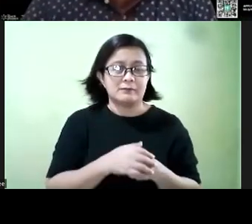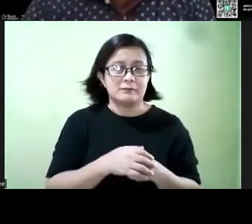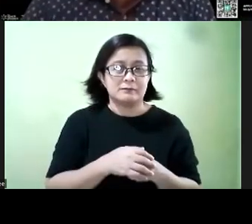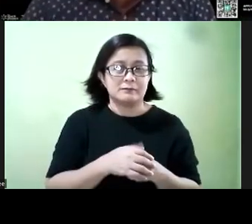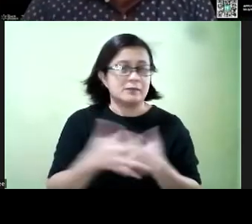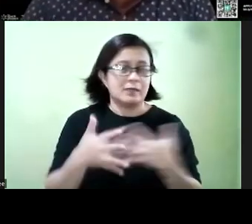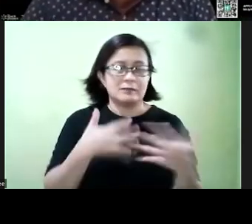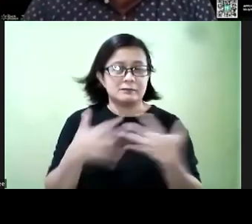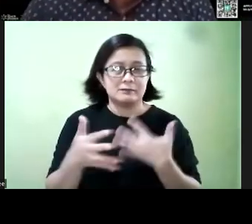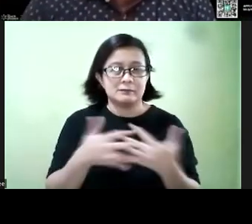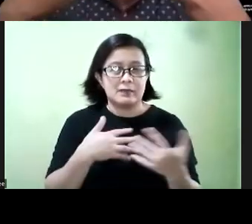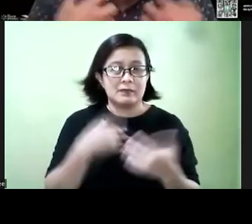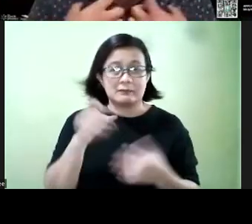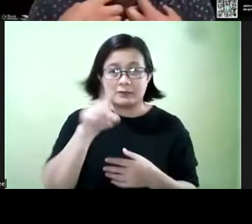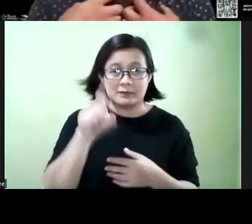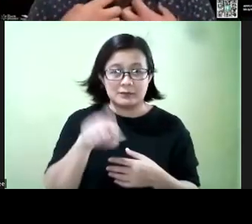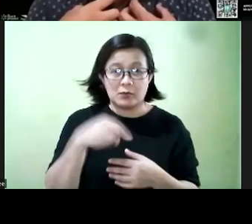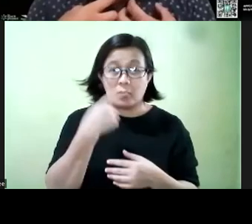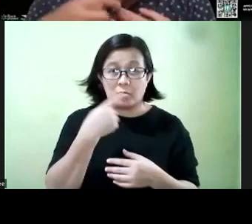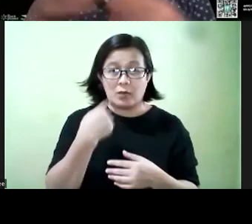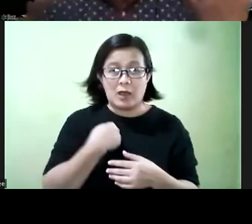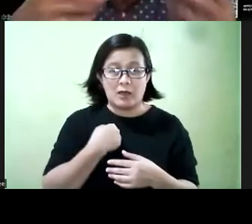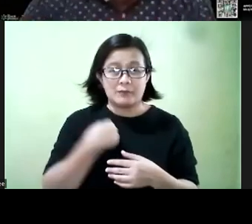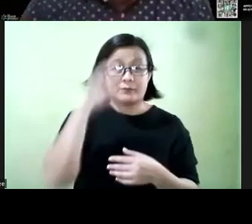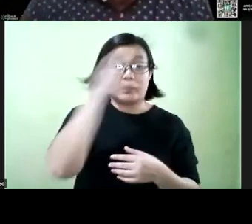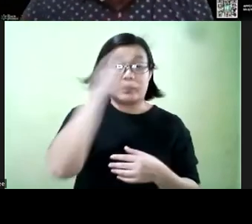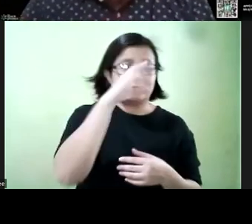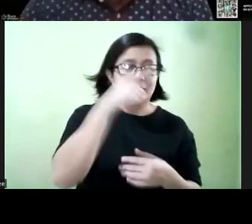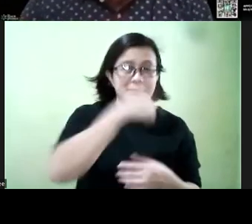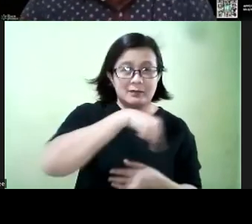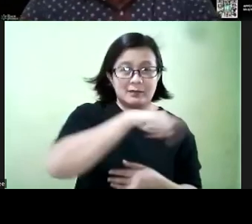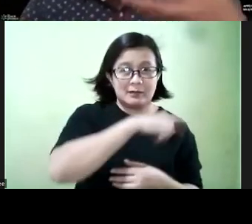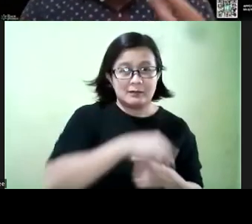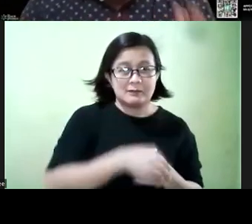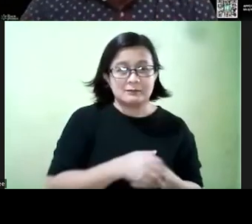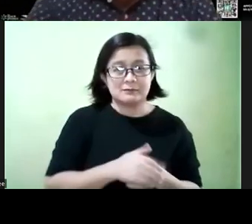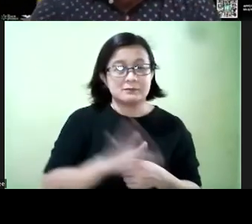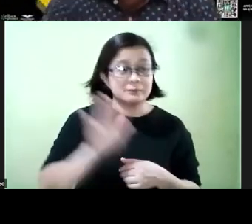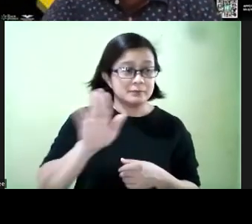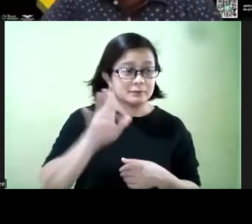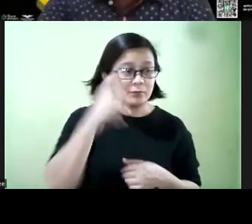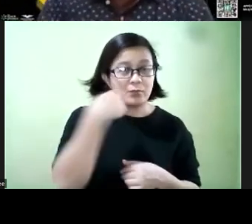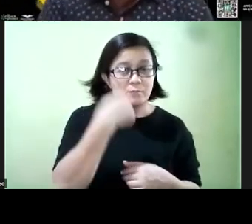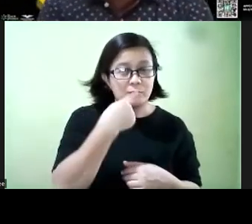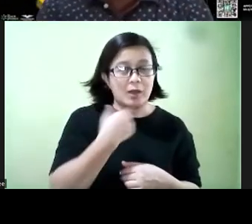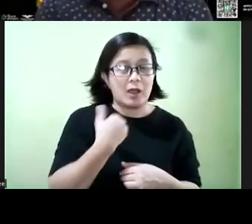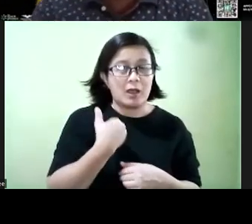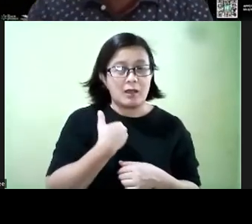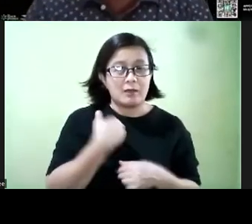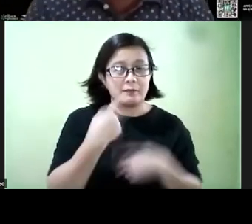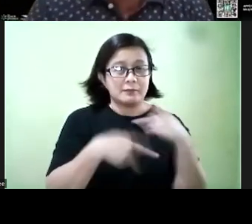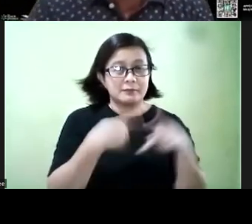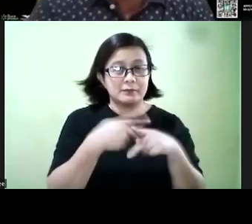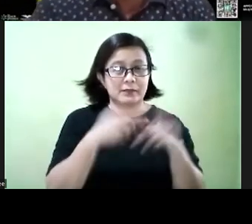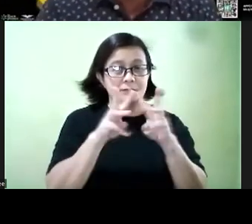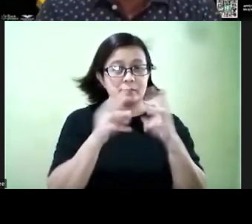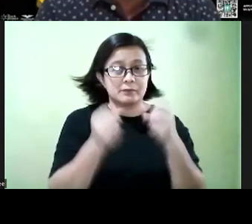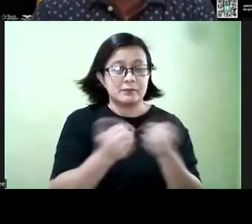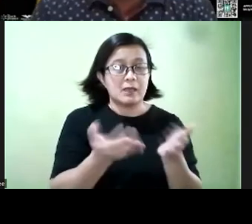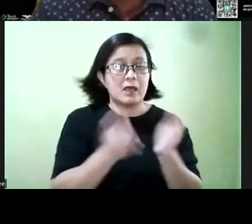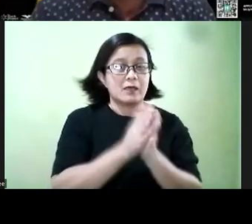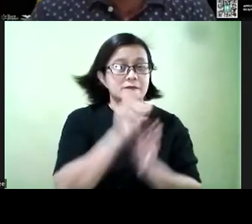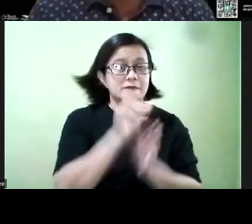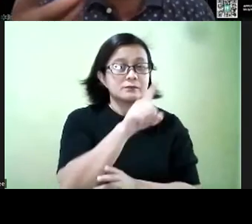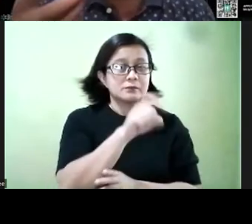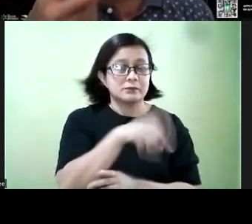to ask them. They're the ones who will seek us out. They're the first ones to come to these kinds of webinars and ask us questions and